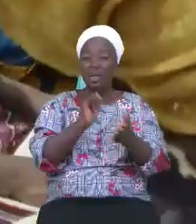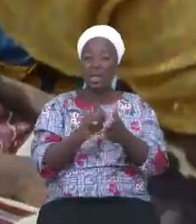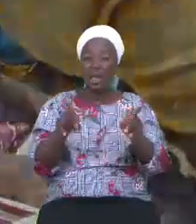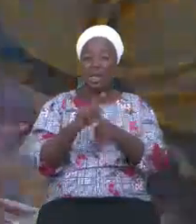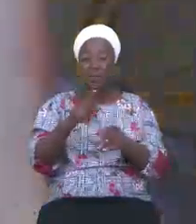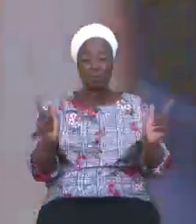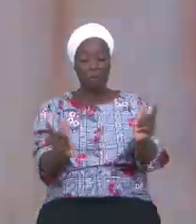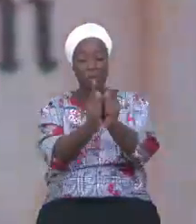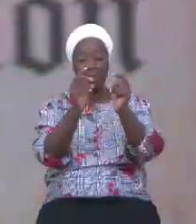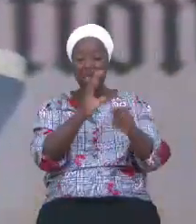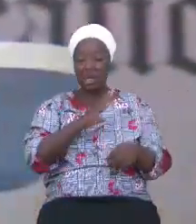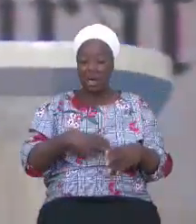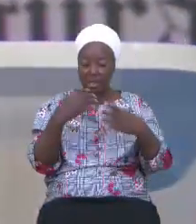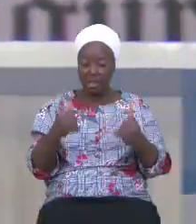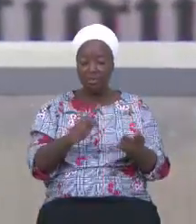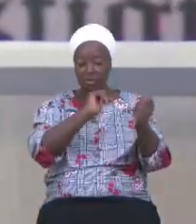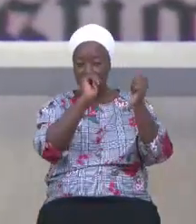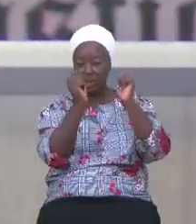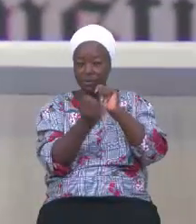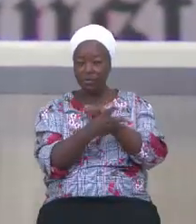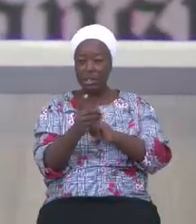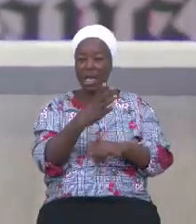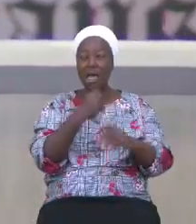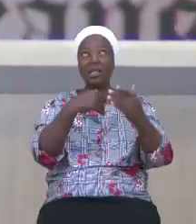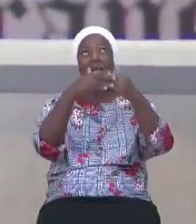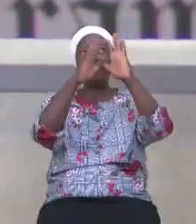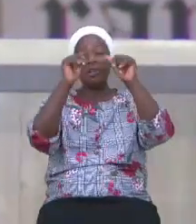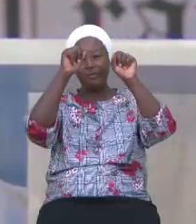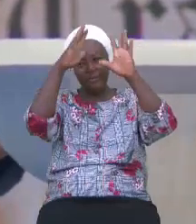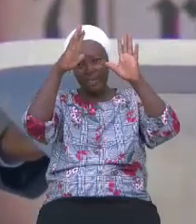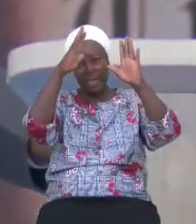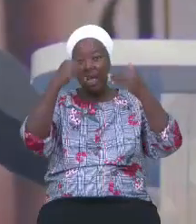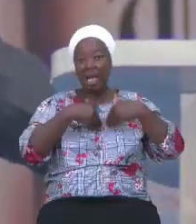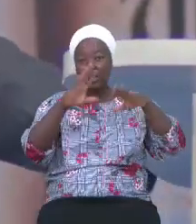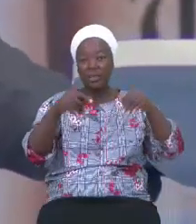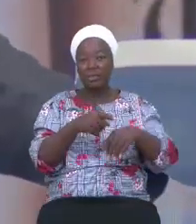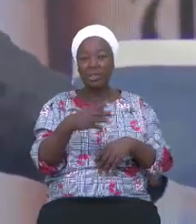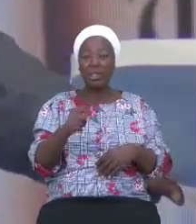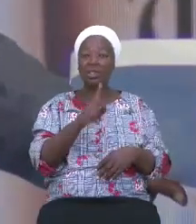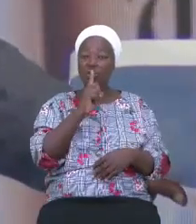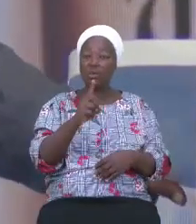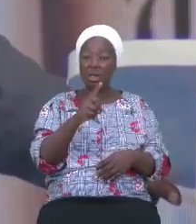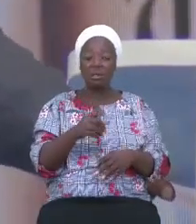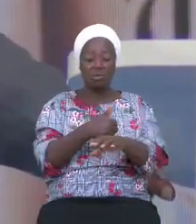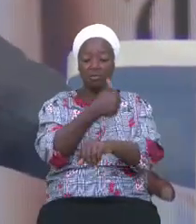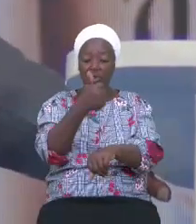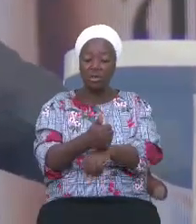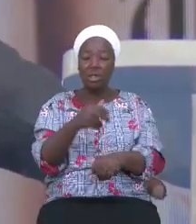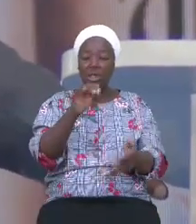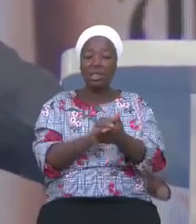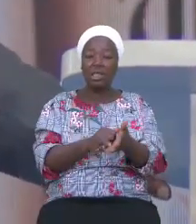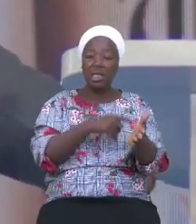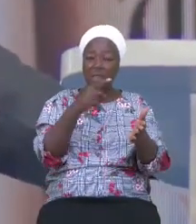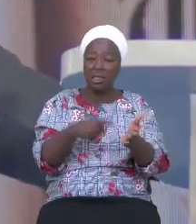as you meet Christ now, transformed, and the Heavenly Father has given the assurance, confirmation, this